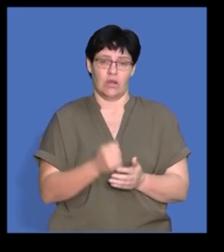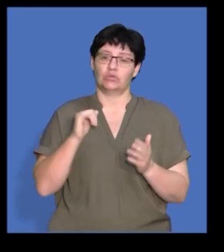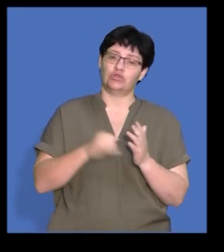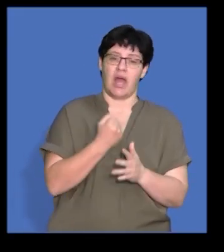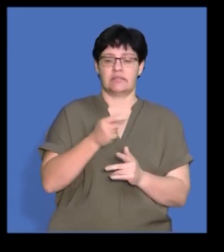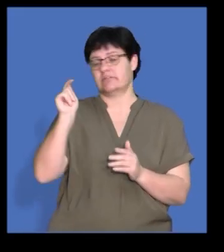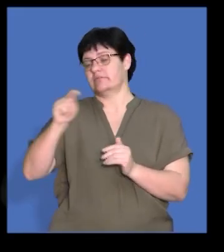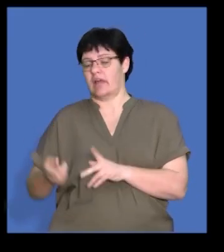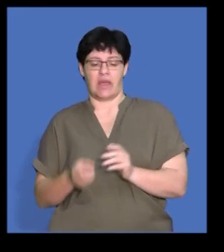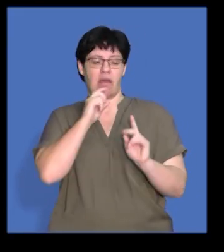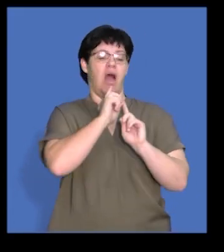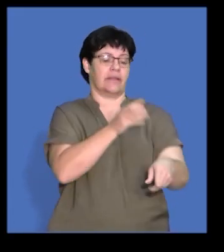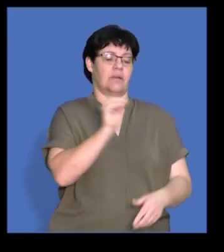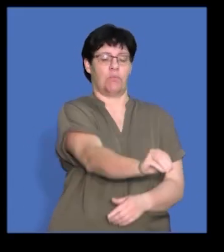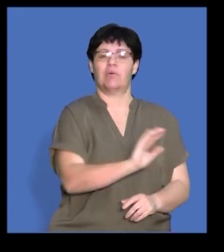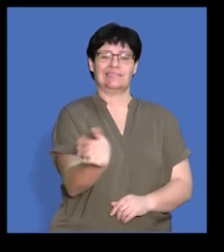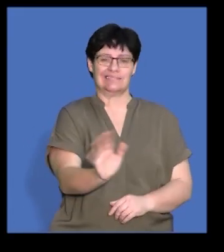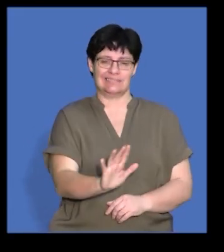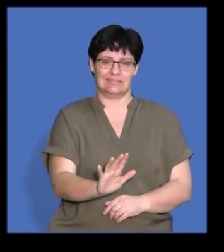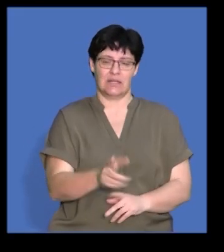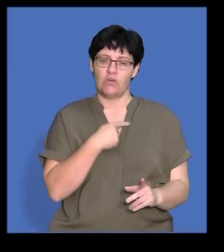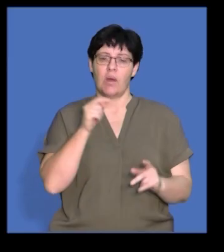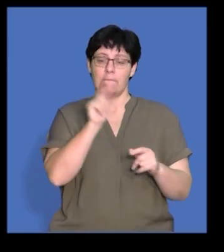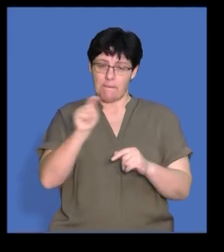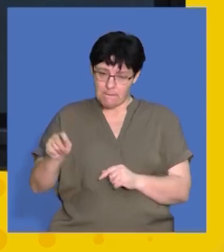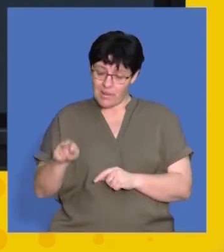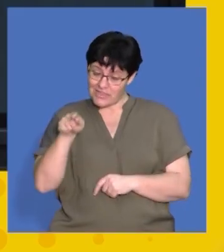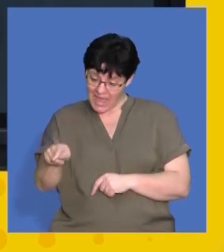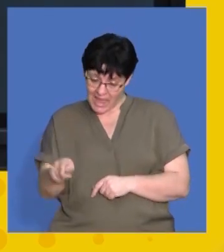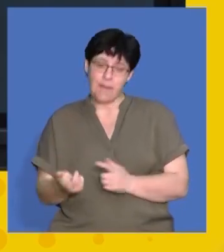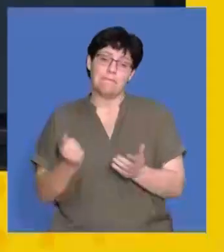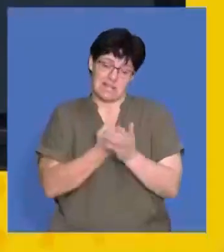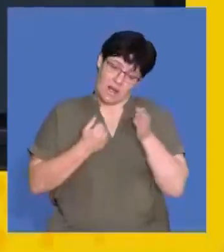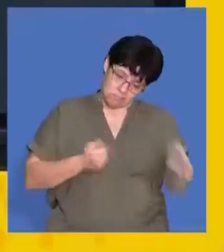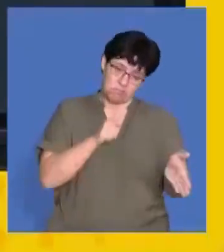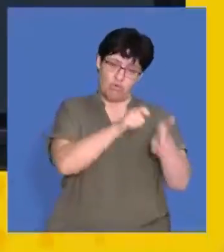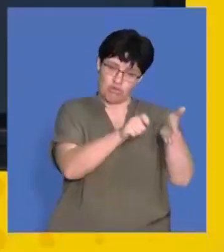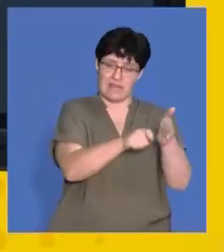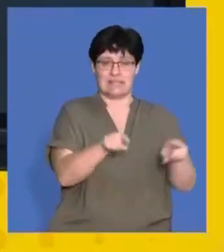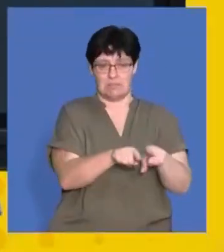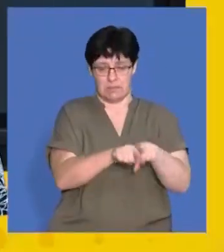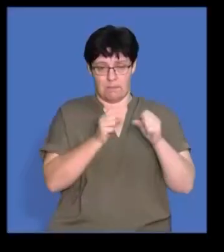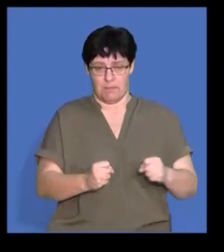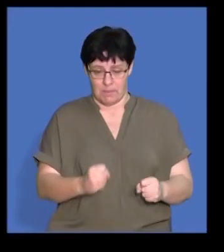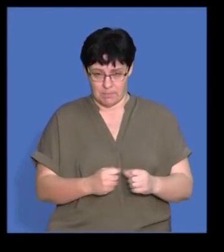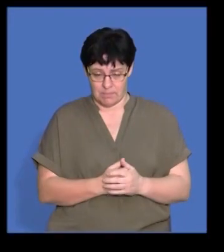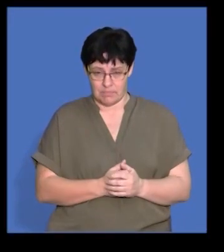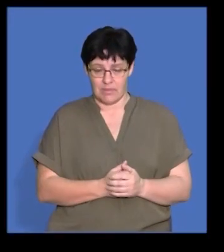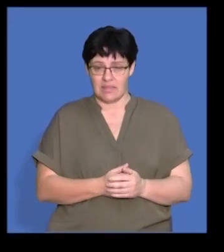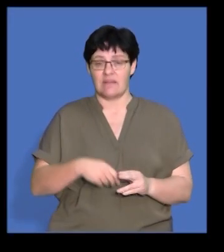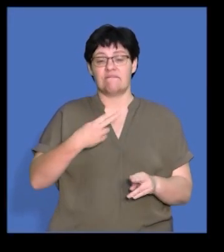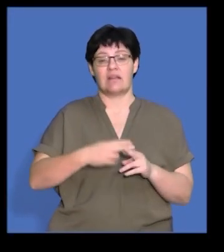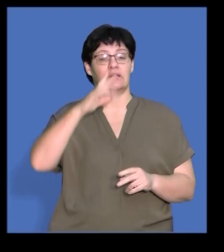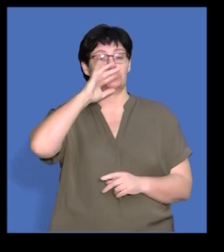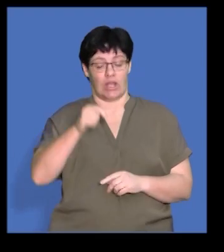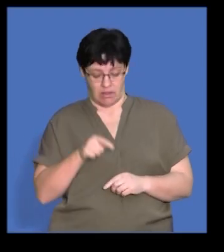enter it on your calculator and put the answer in. If you type it on your calculator, I want you to actually show it in your answers. And finally,